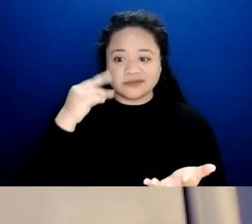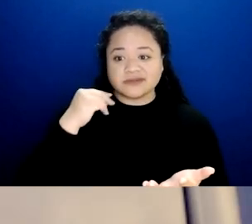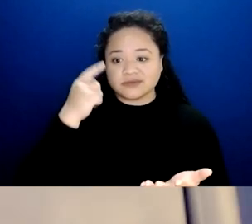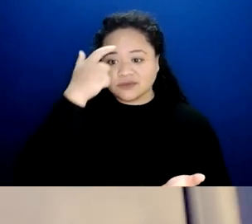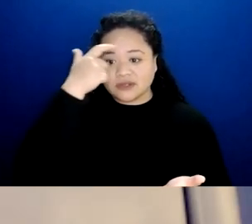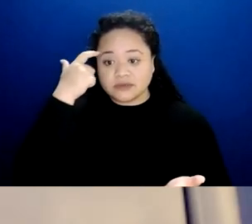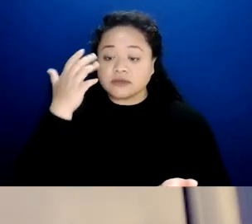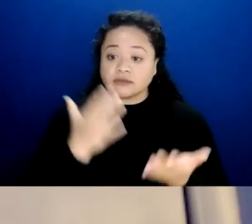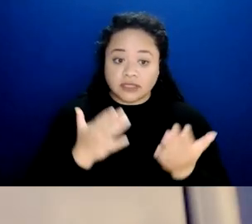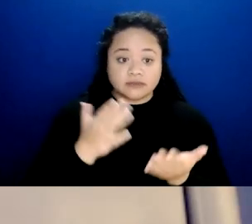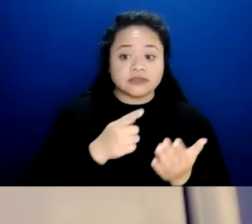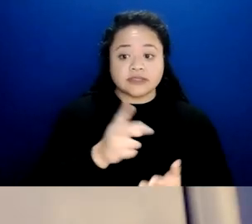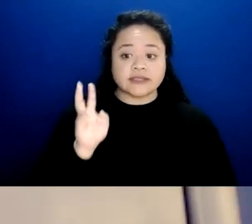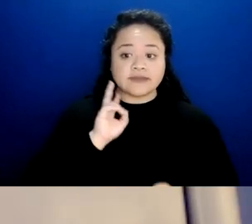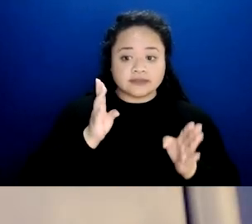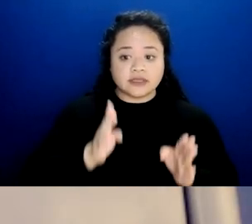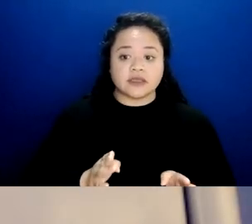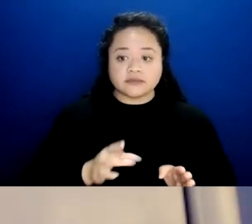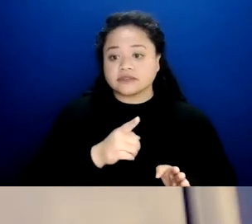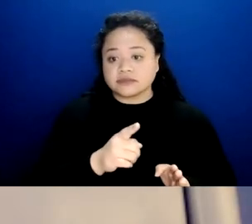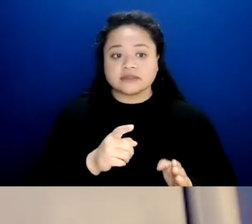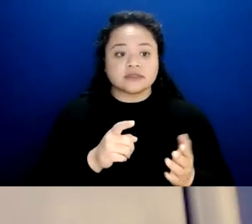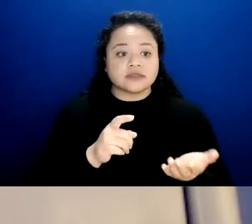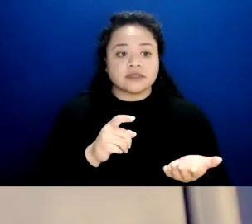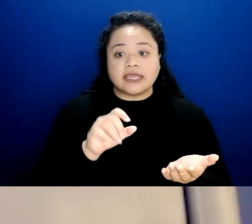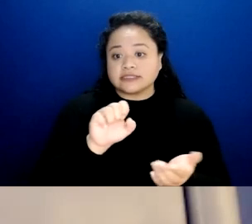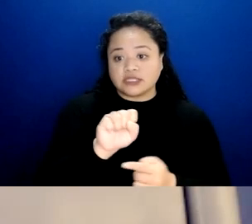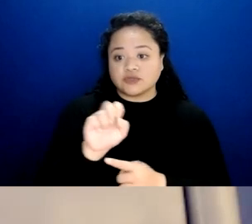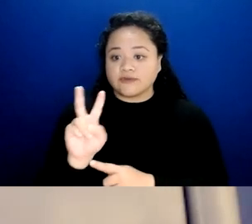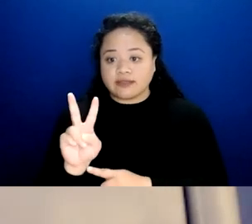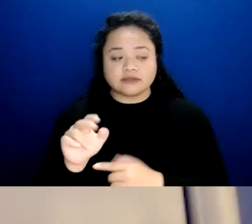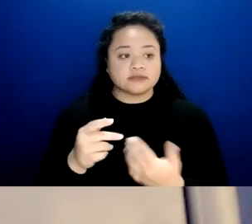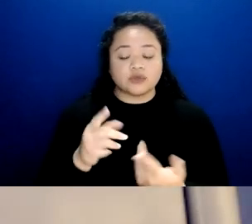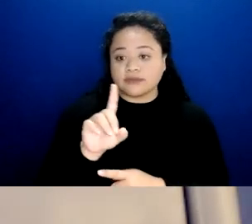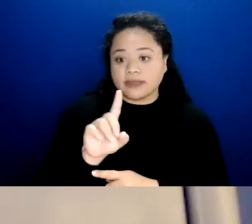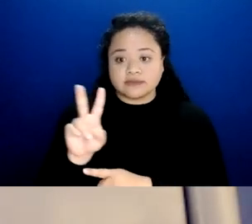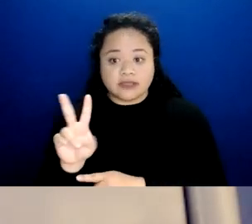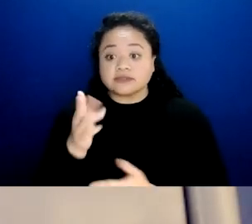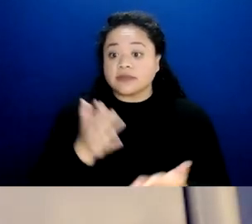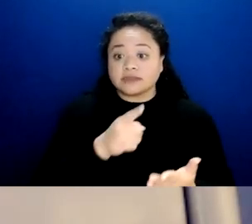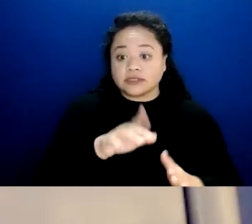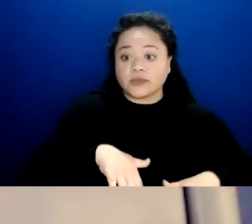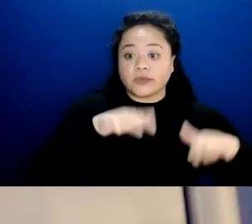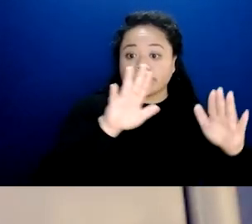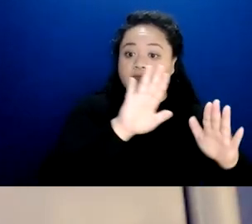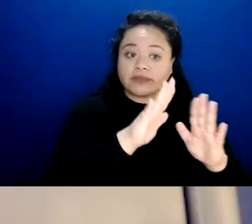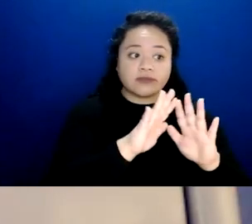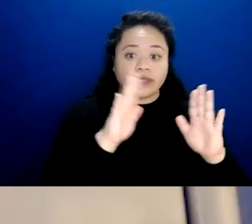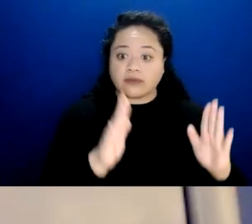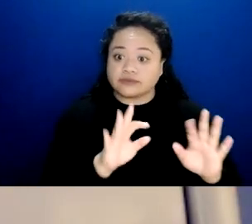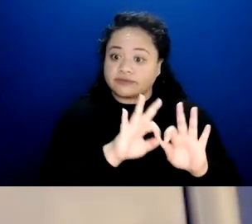They may be survivors themselves of domestic violence. They may have grown up in a household where they witnessed violence. So why is it important for